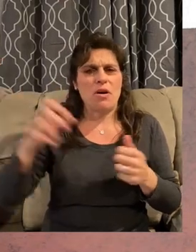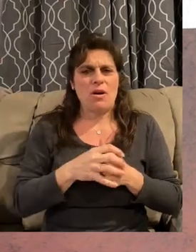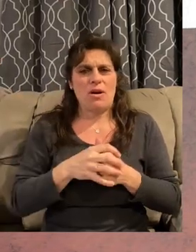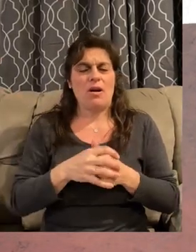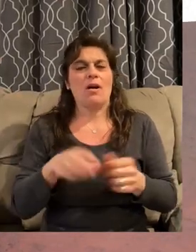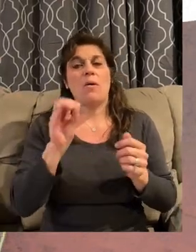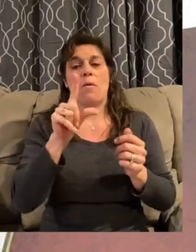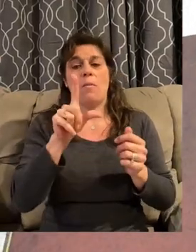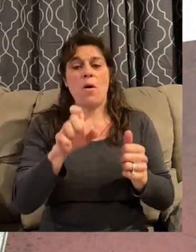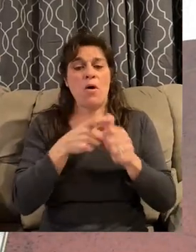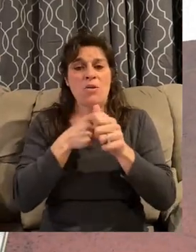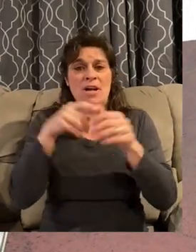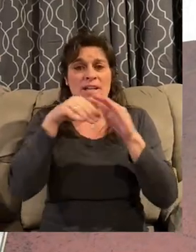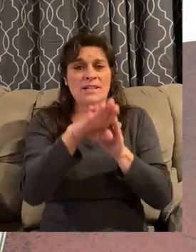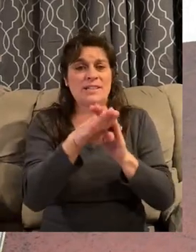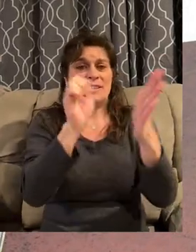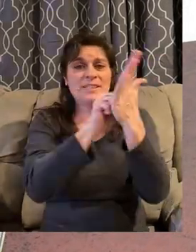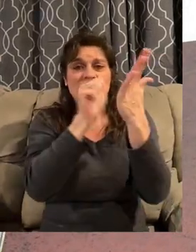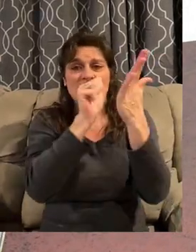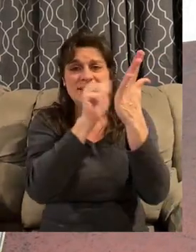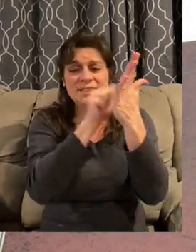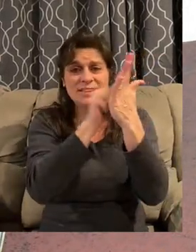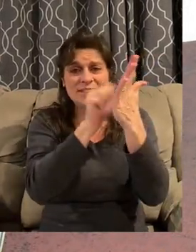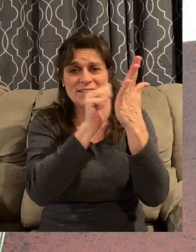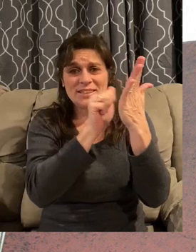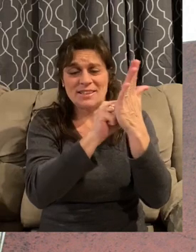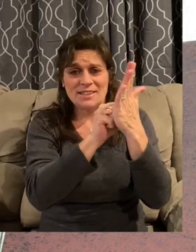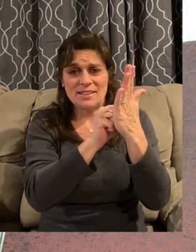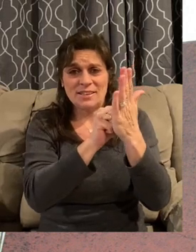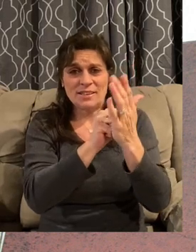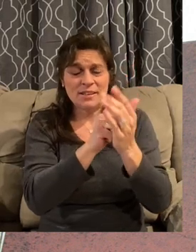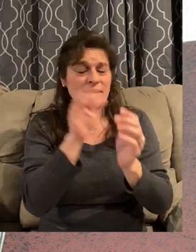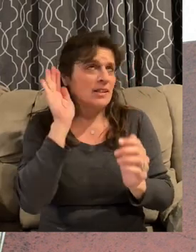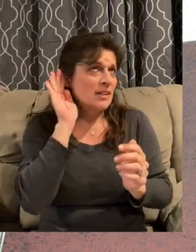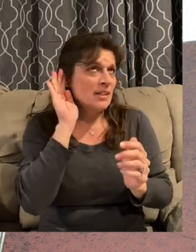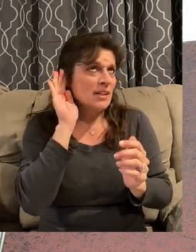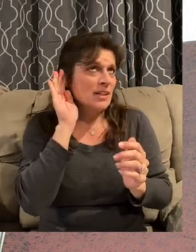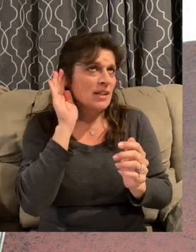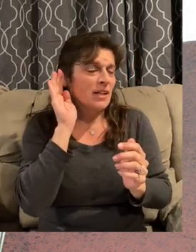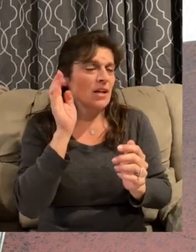Mole dashed inside and knocked on Bear's door. Knock, knock, knock.